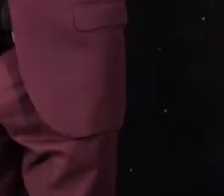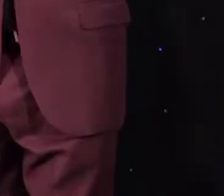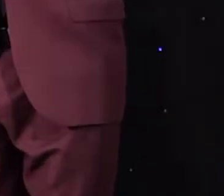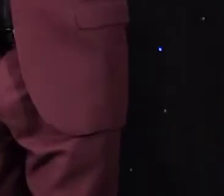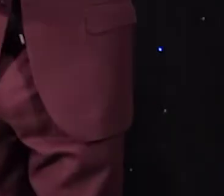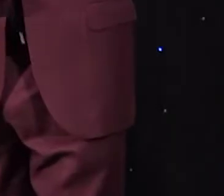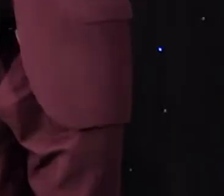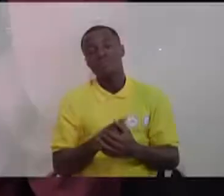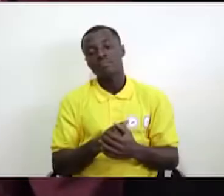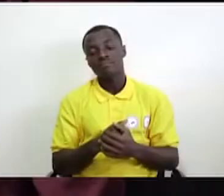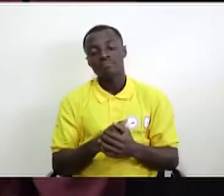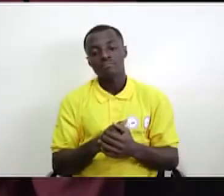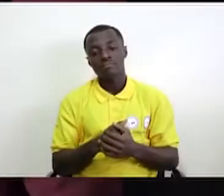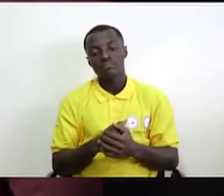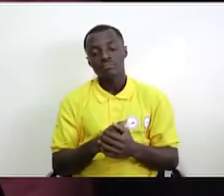ourselves.